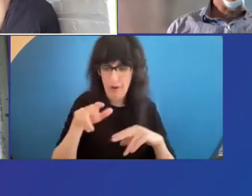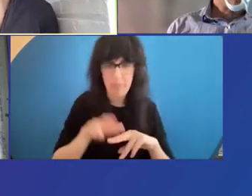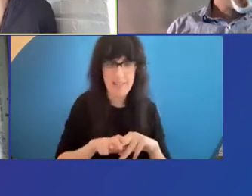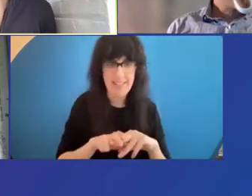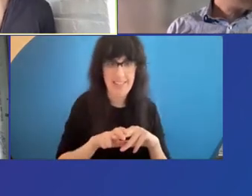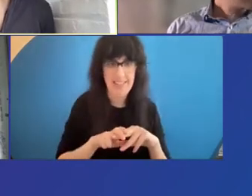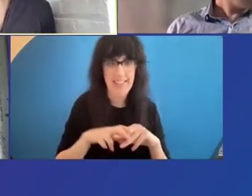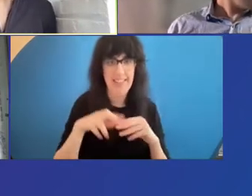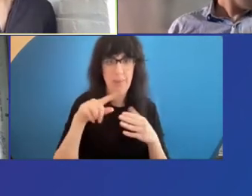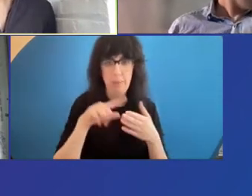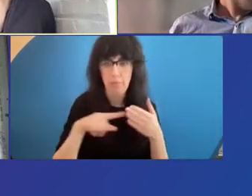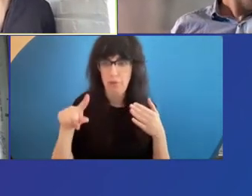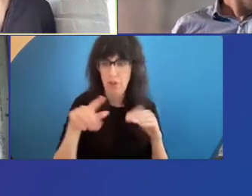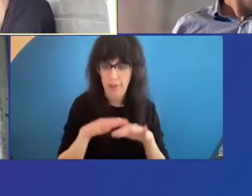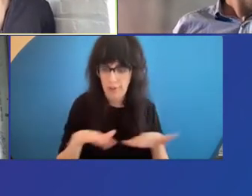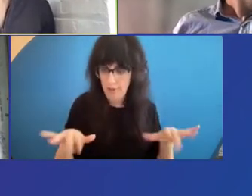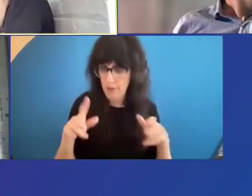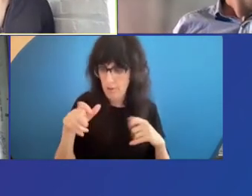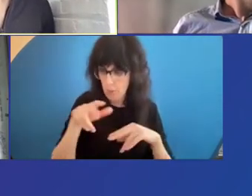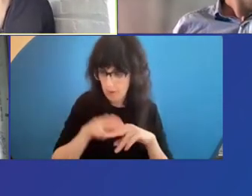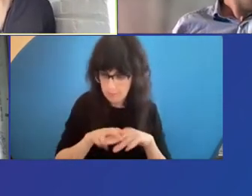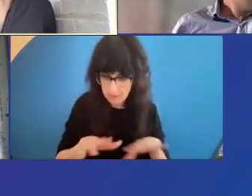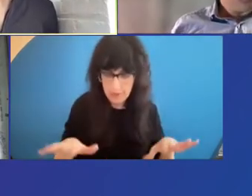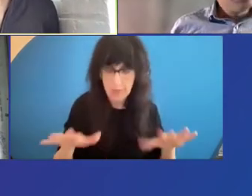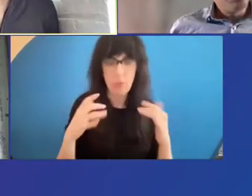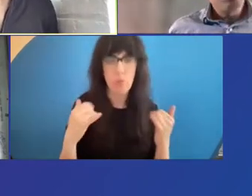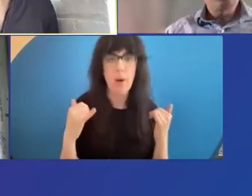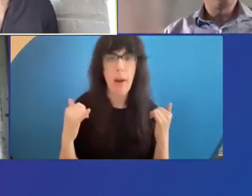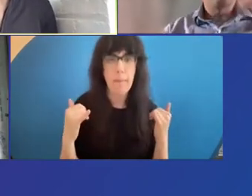sitting on. And